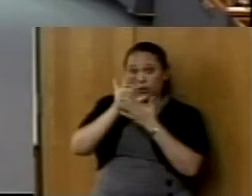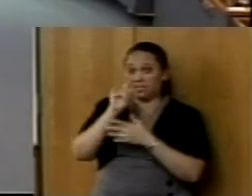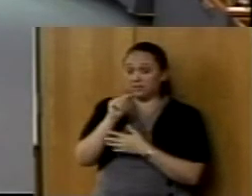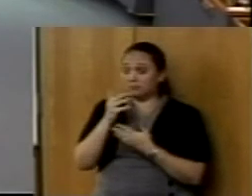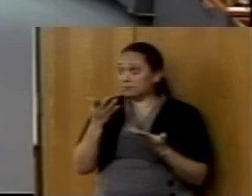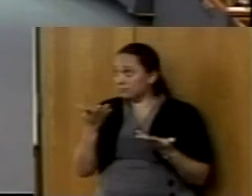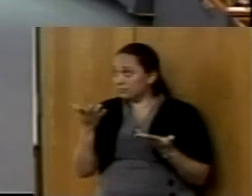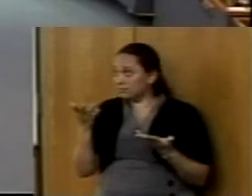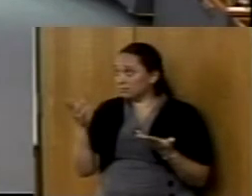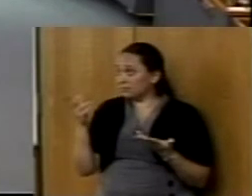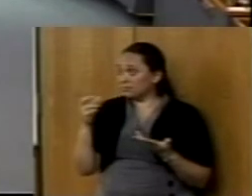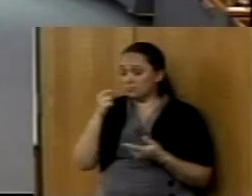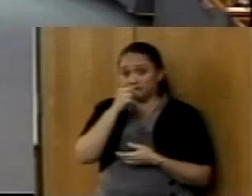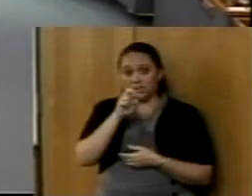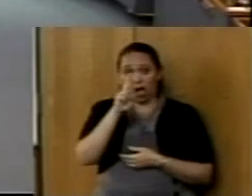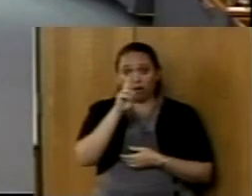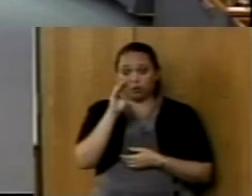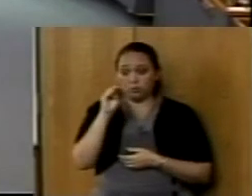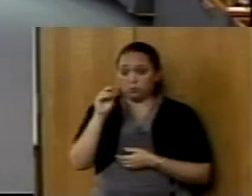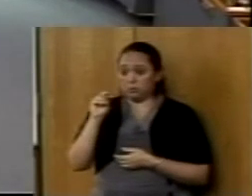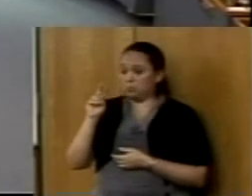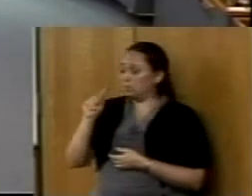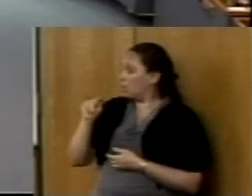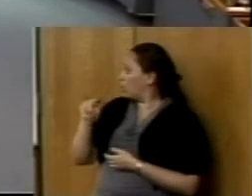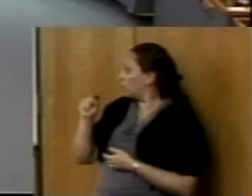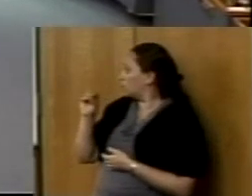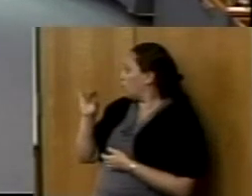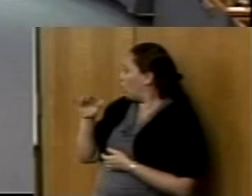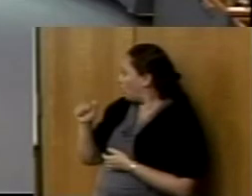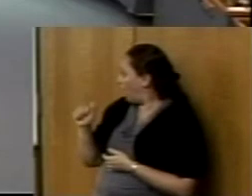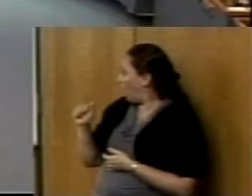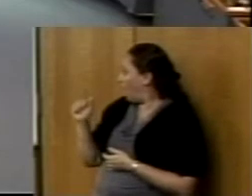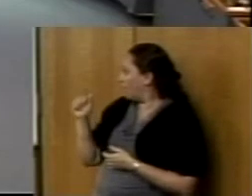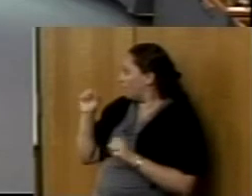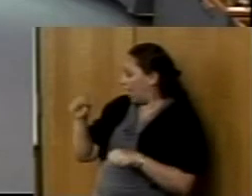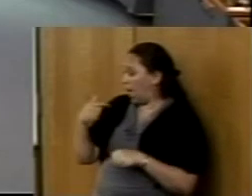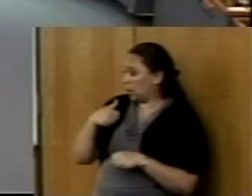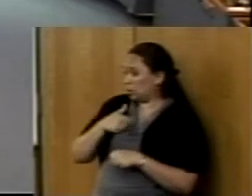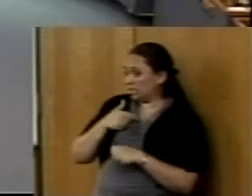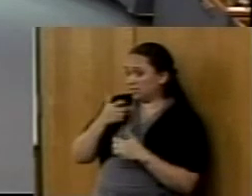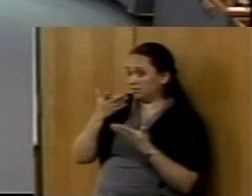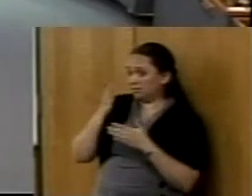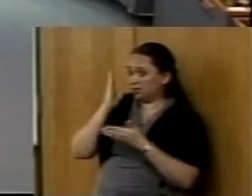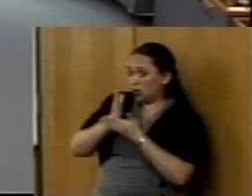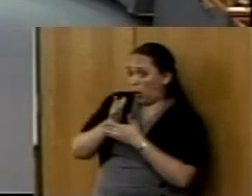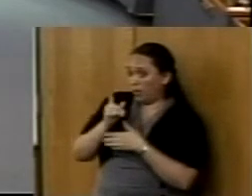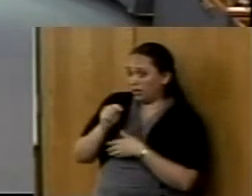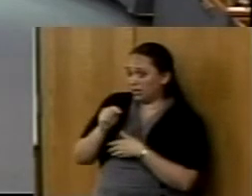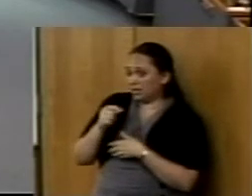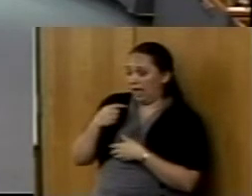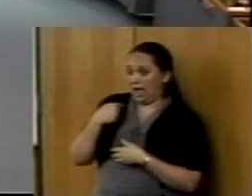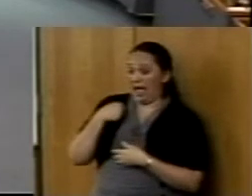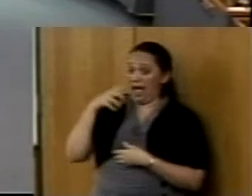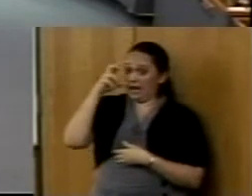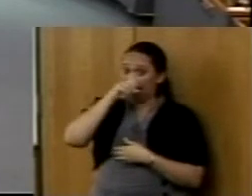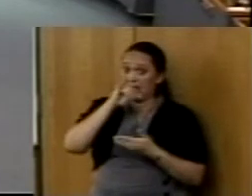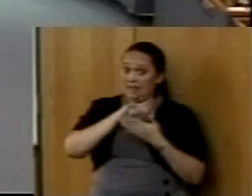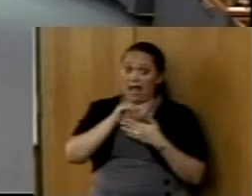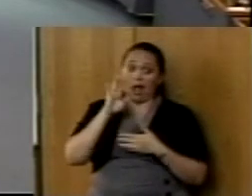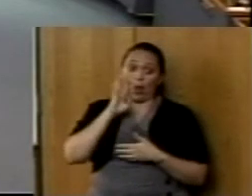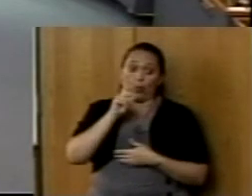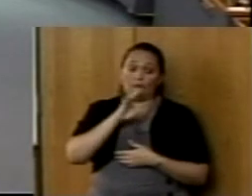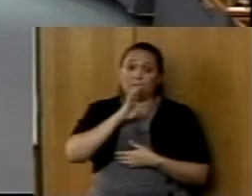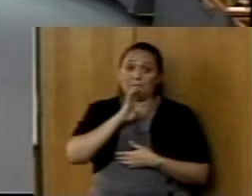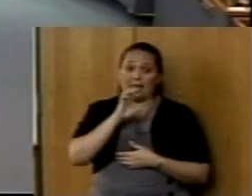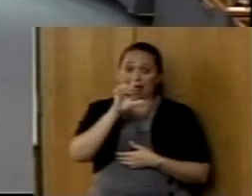my Dr. Montoya, can we terminate it for any given point? I guess that would be a legal question if we agree